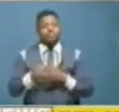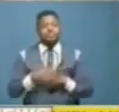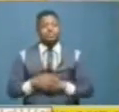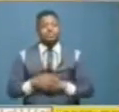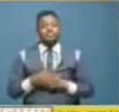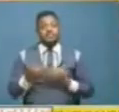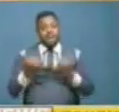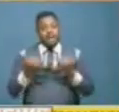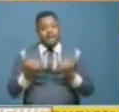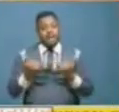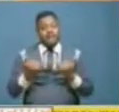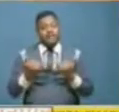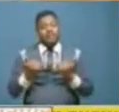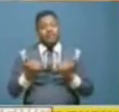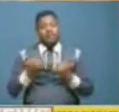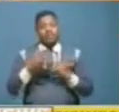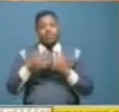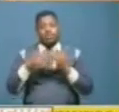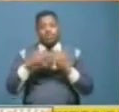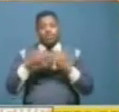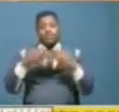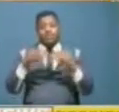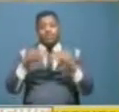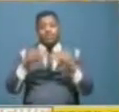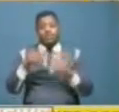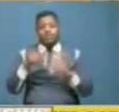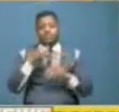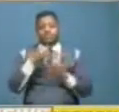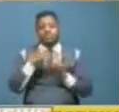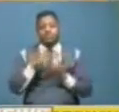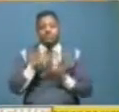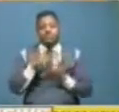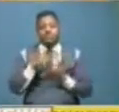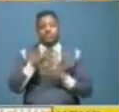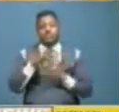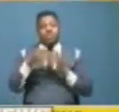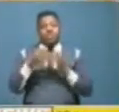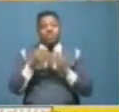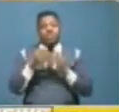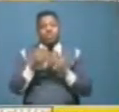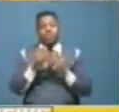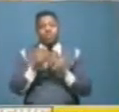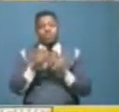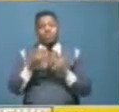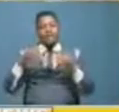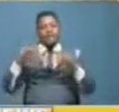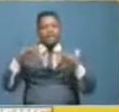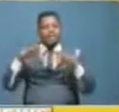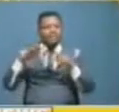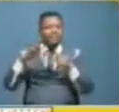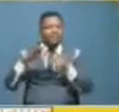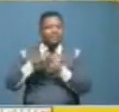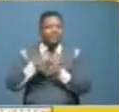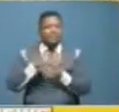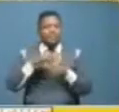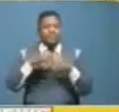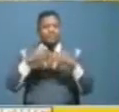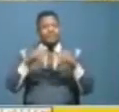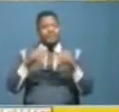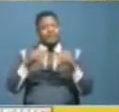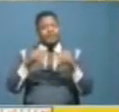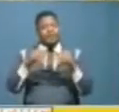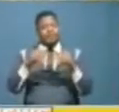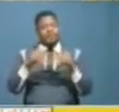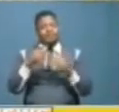present, the entire market is unpaid, and the overwhelming huge crowd at the market seems